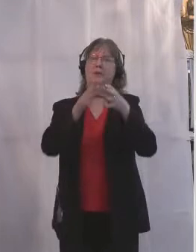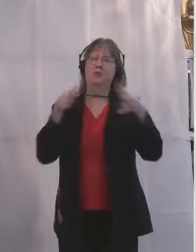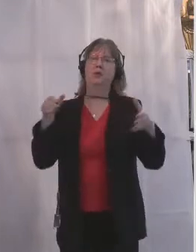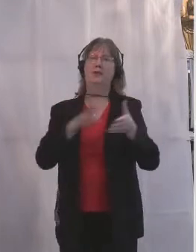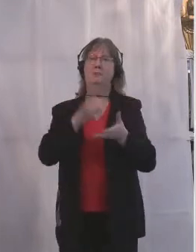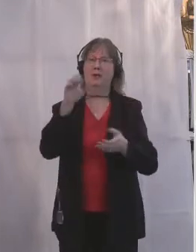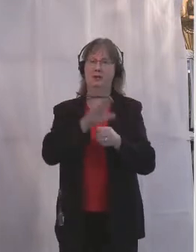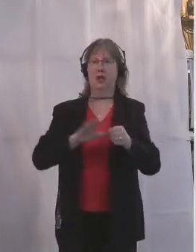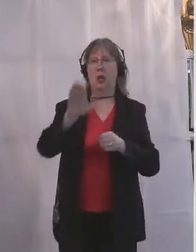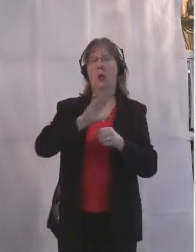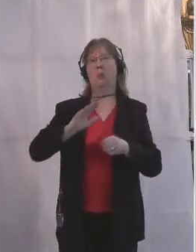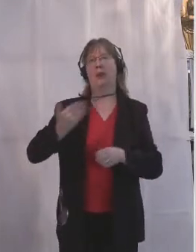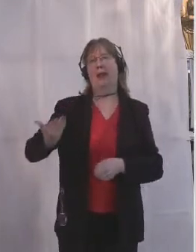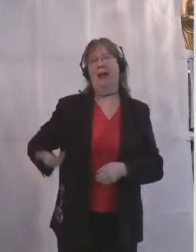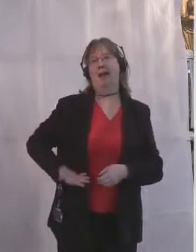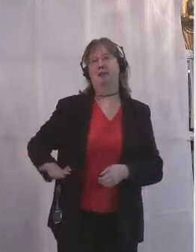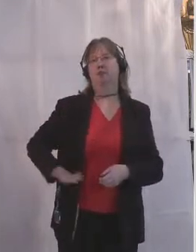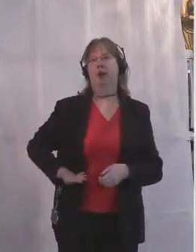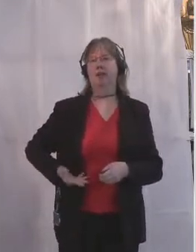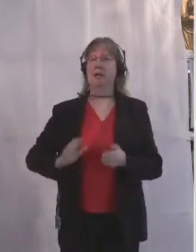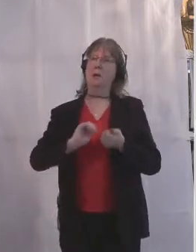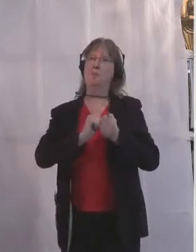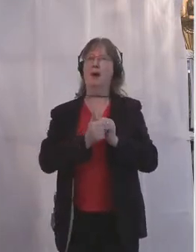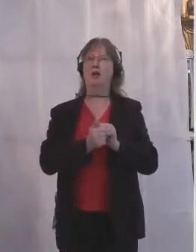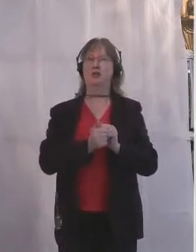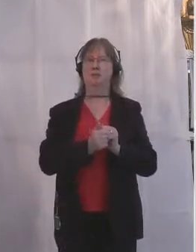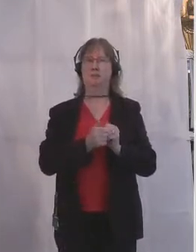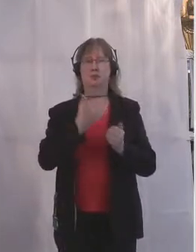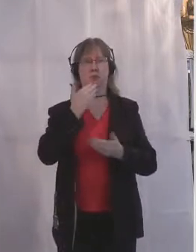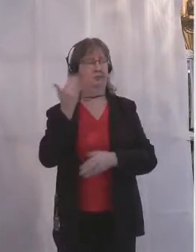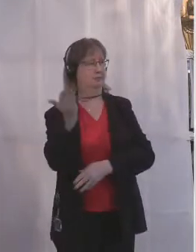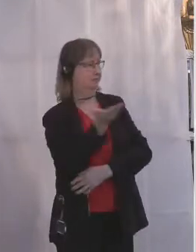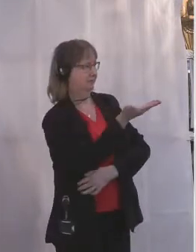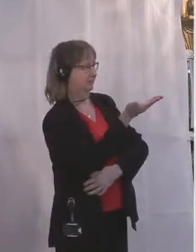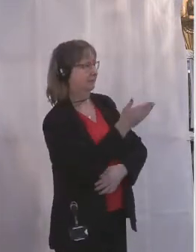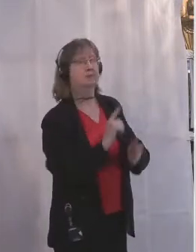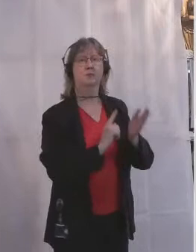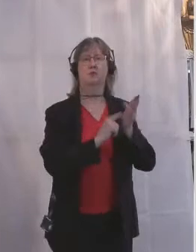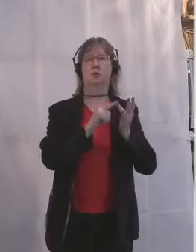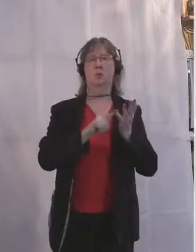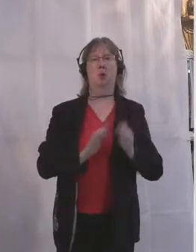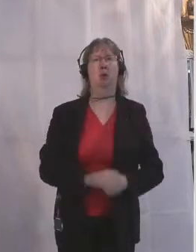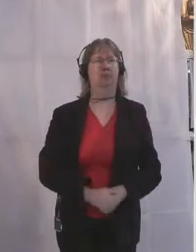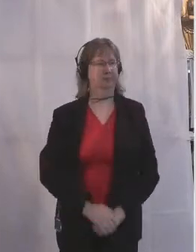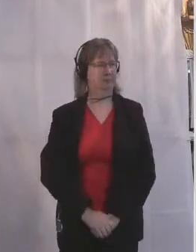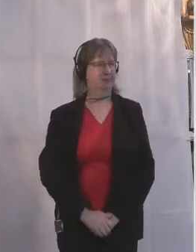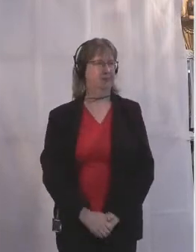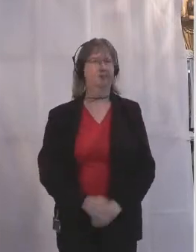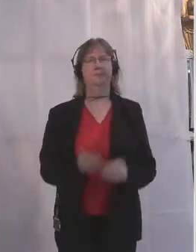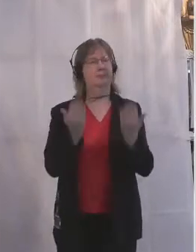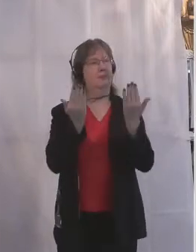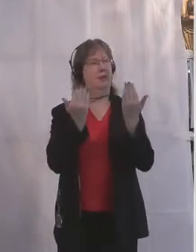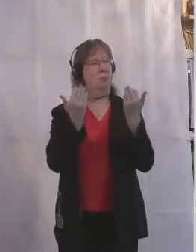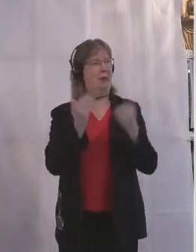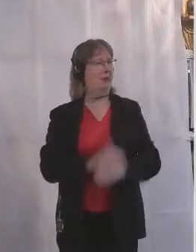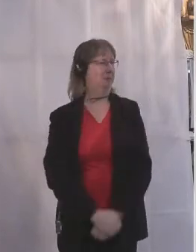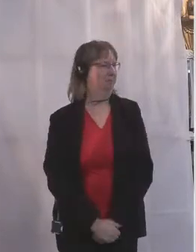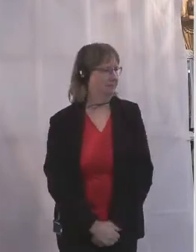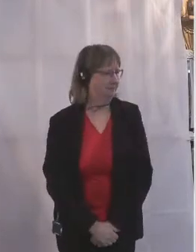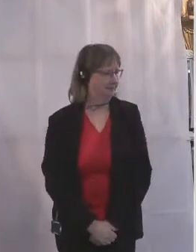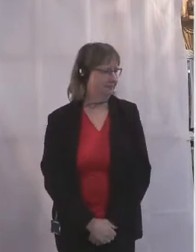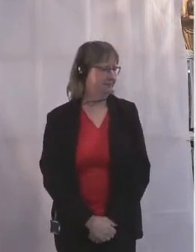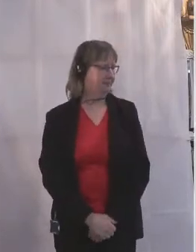Manchester Local Enterprise Partnership. So Lou, I'd like to invite you up to say a few words of welcome to everybody. Thank